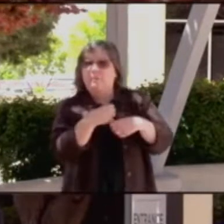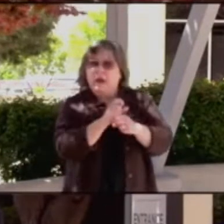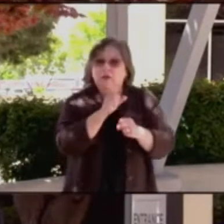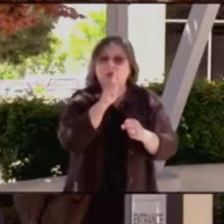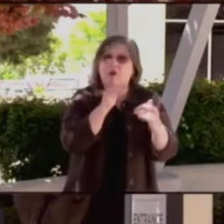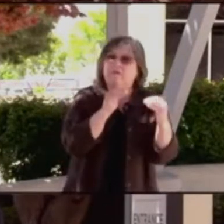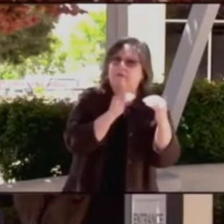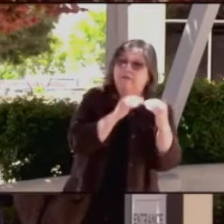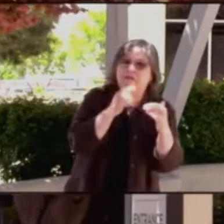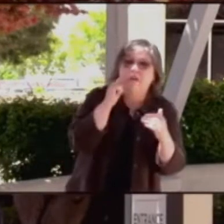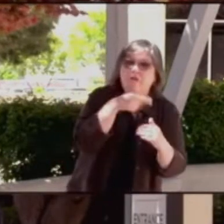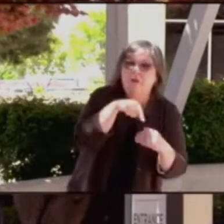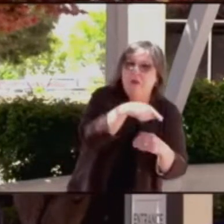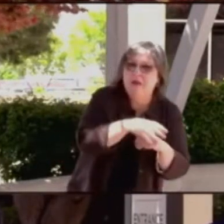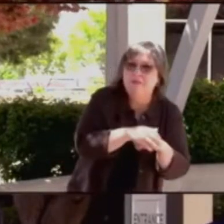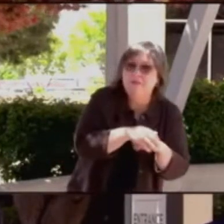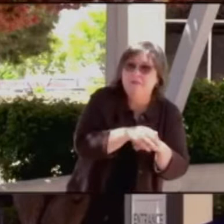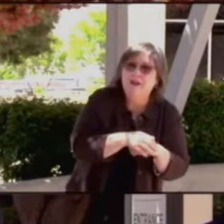feel optimistic.